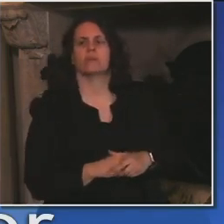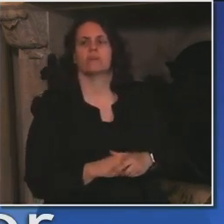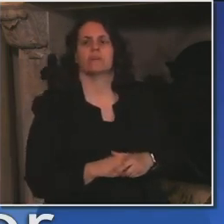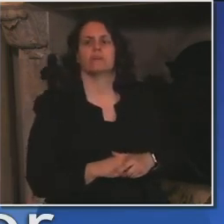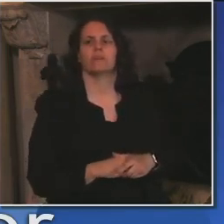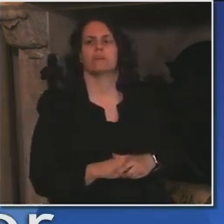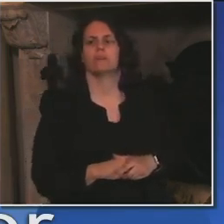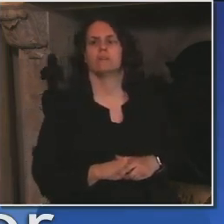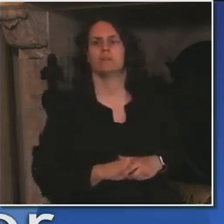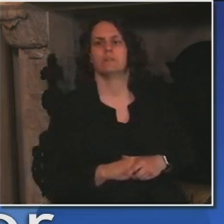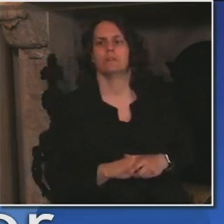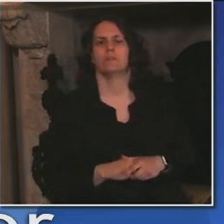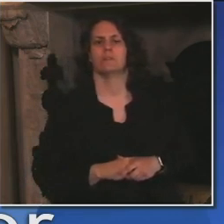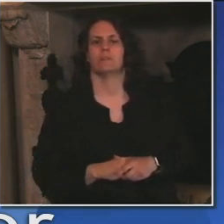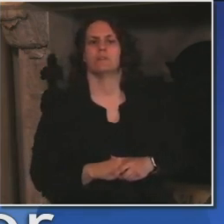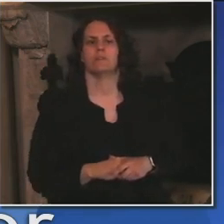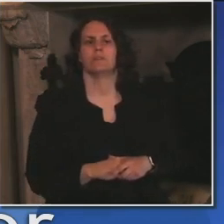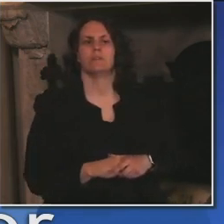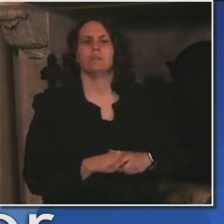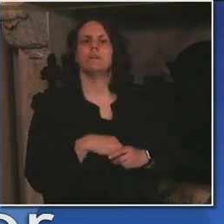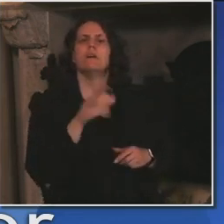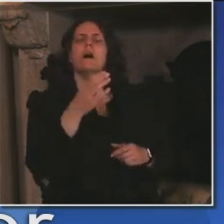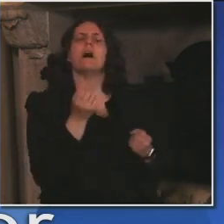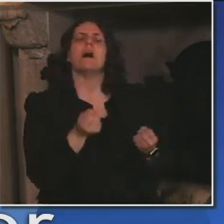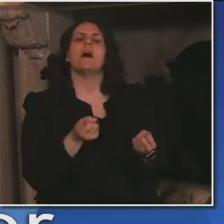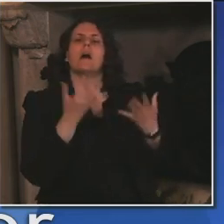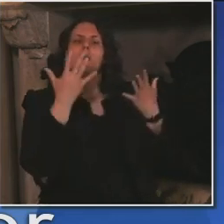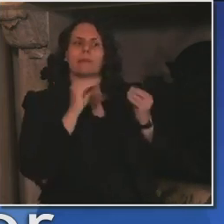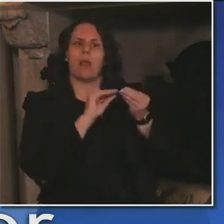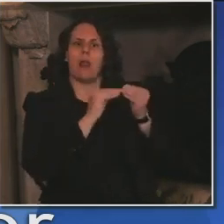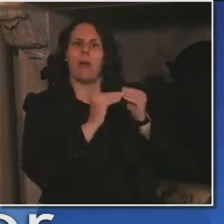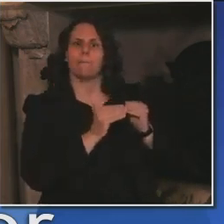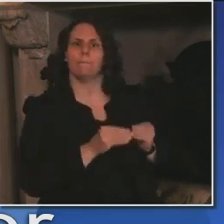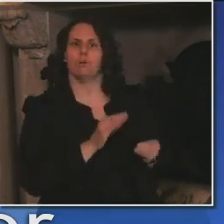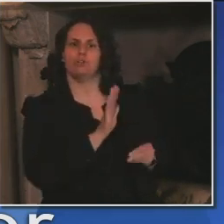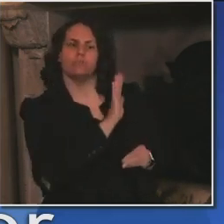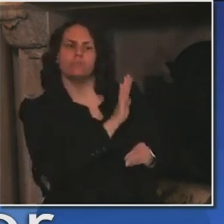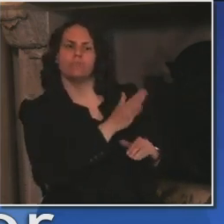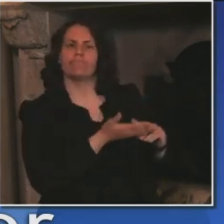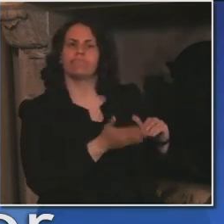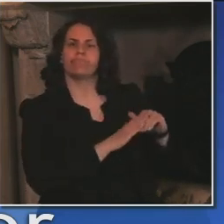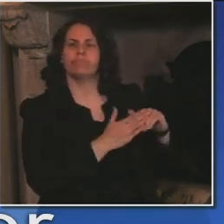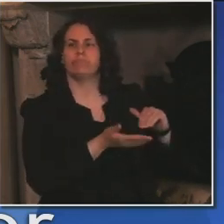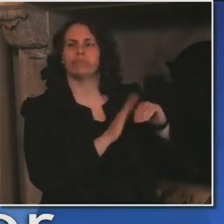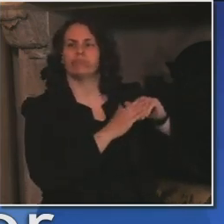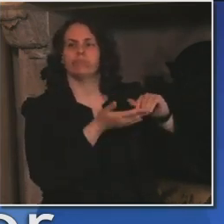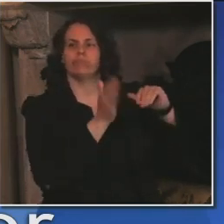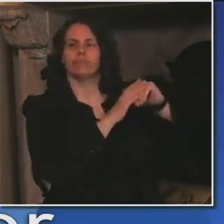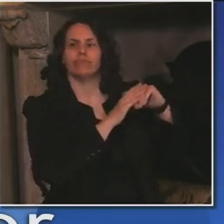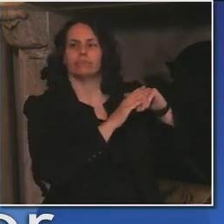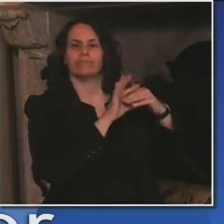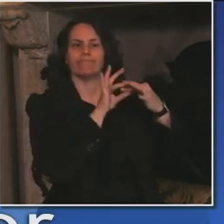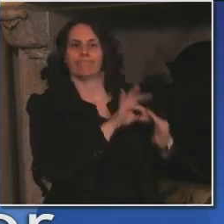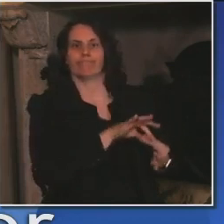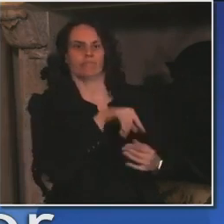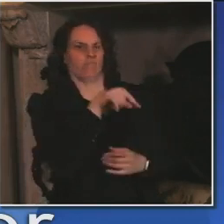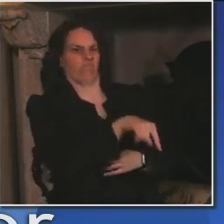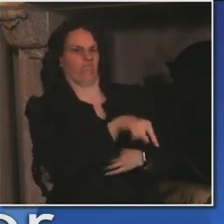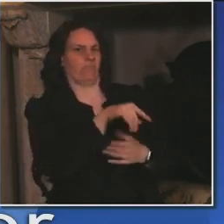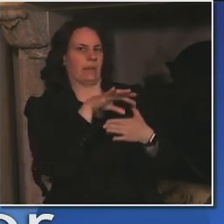cases, to your knowledge, is about the meatpacking facilities or problems with social distancing? I